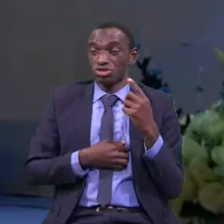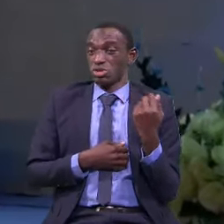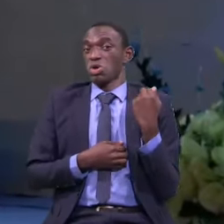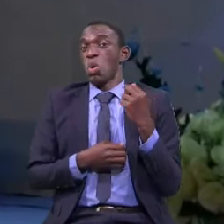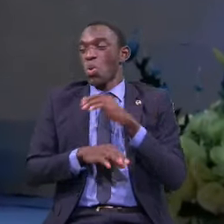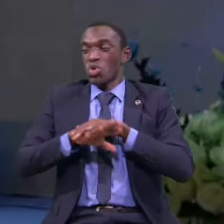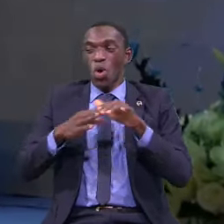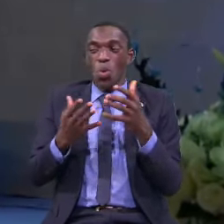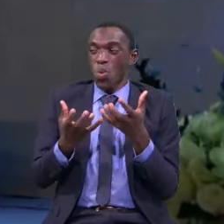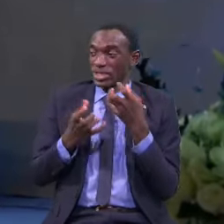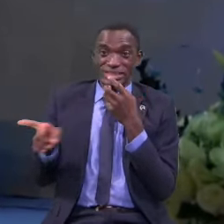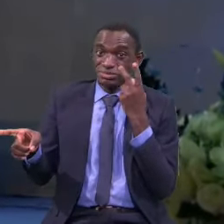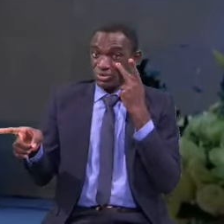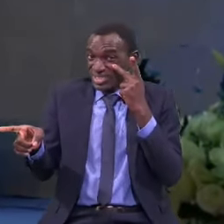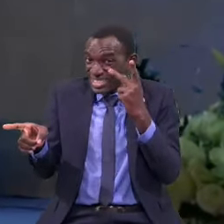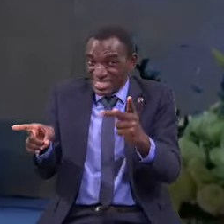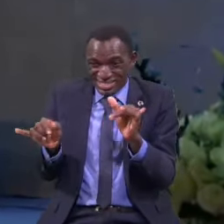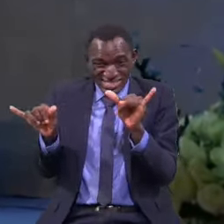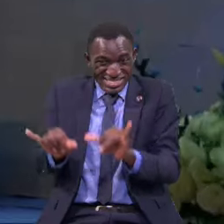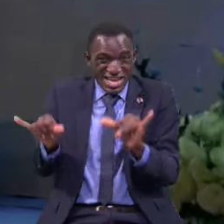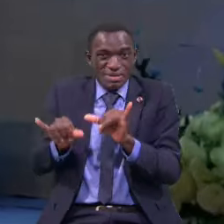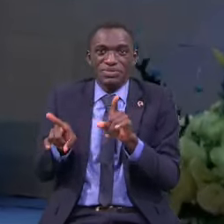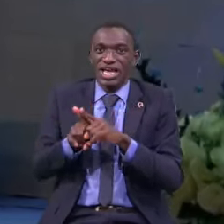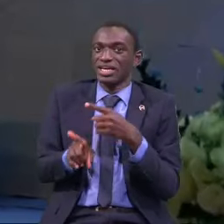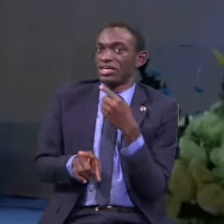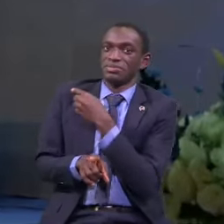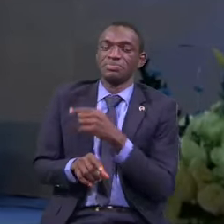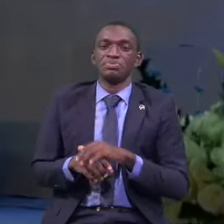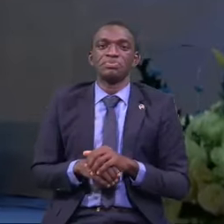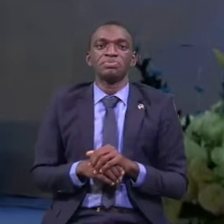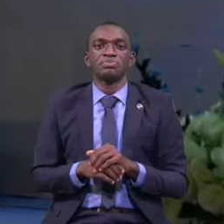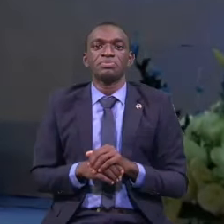well as they were seeing.